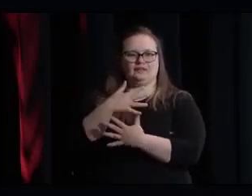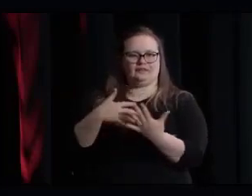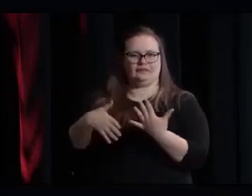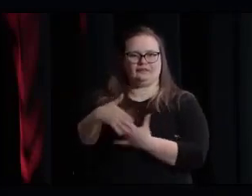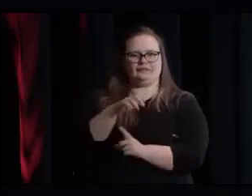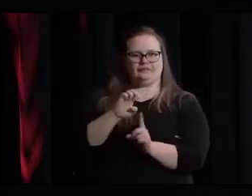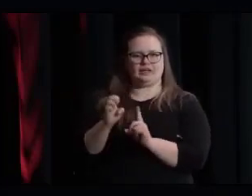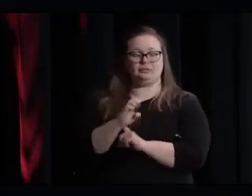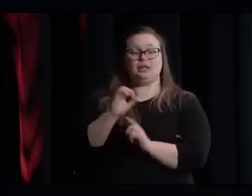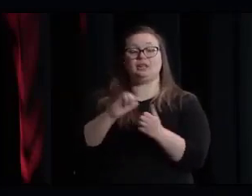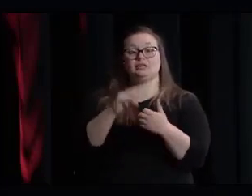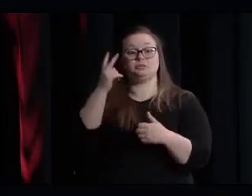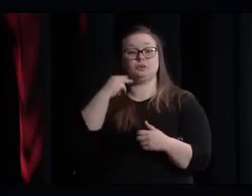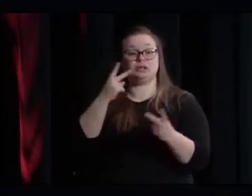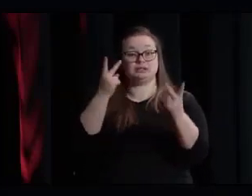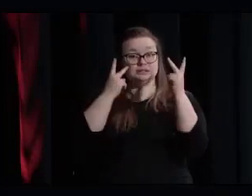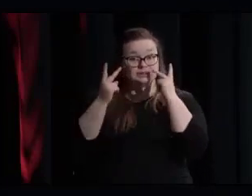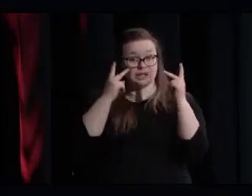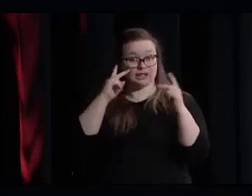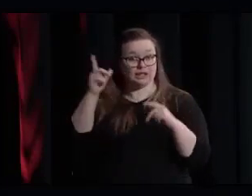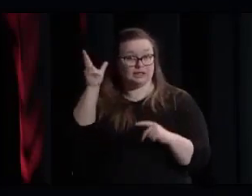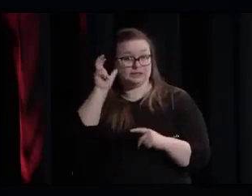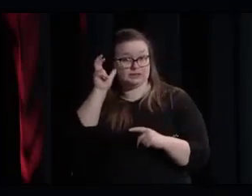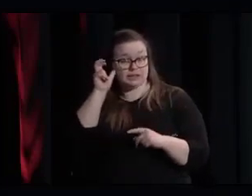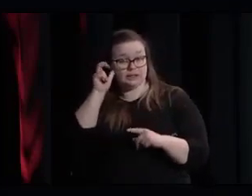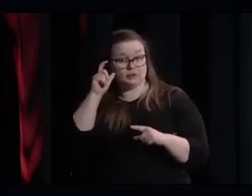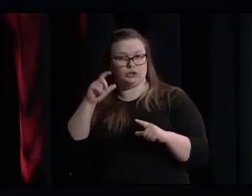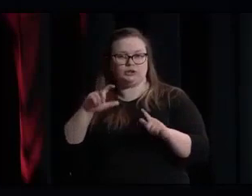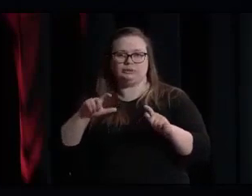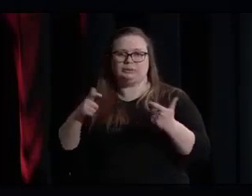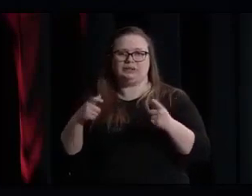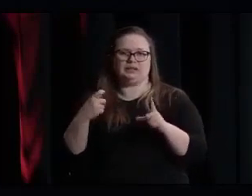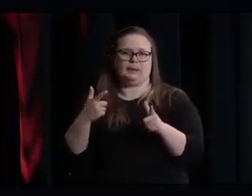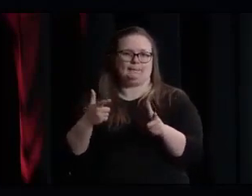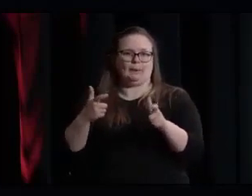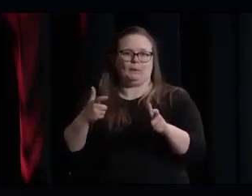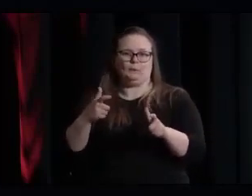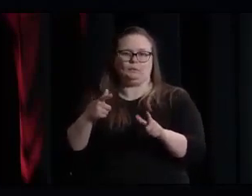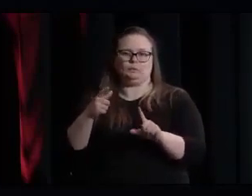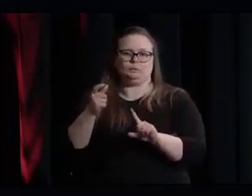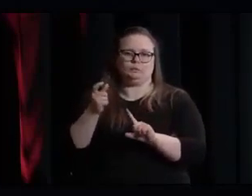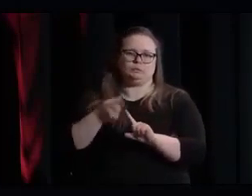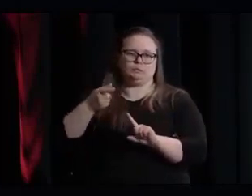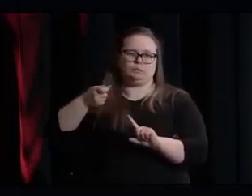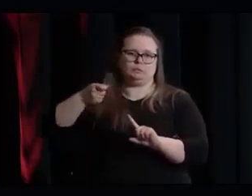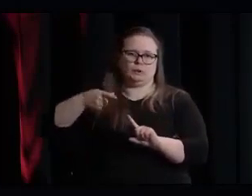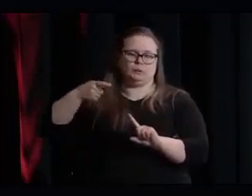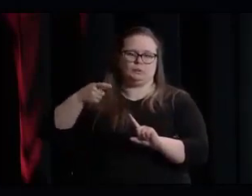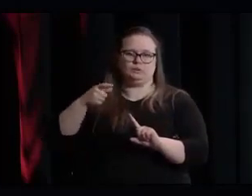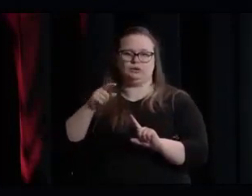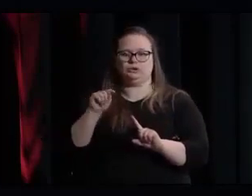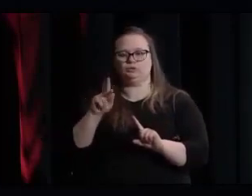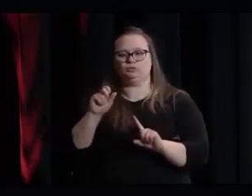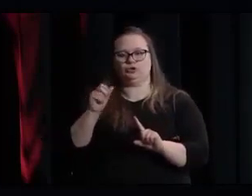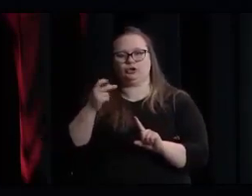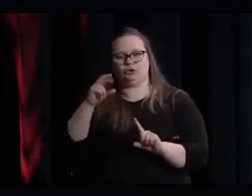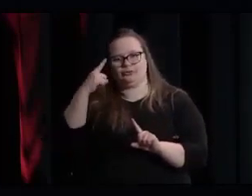and sound are huge triggers for those biases, for those networks, for